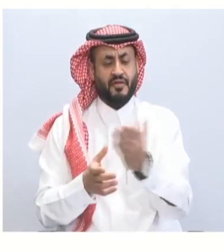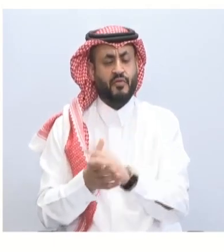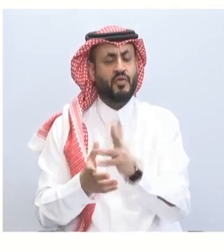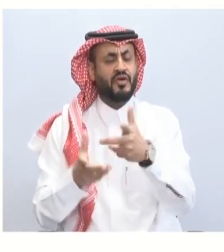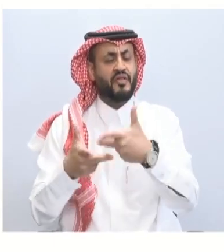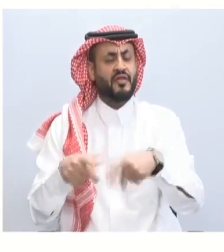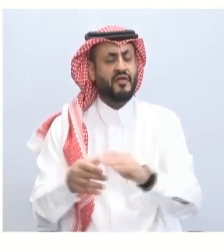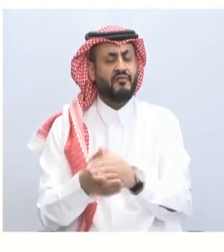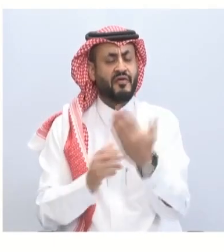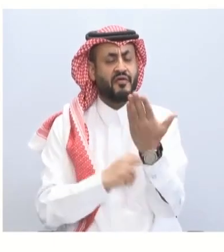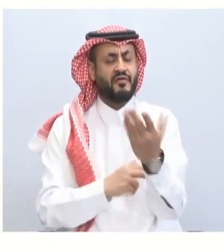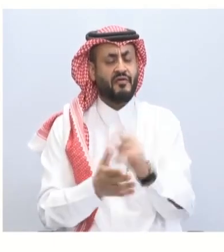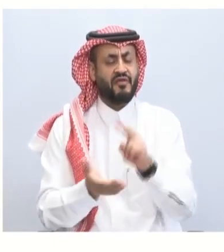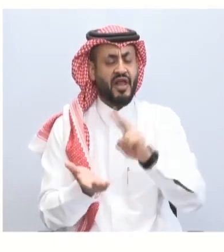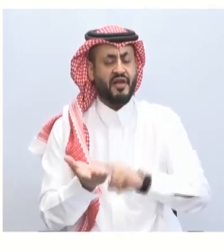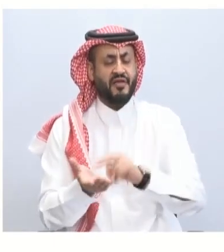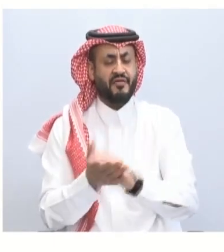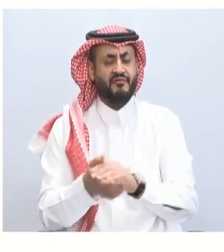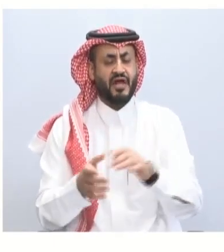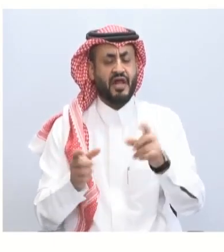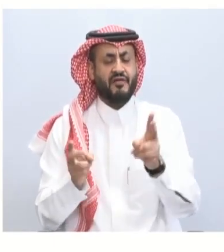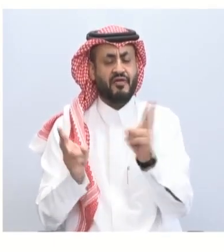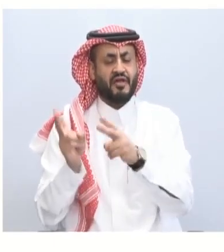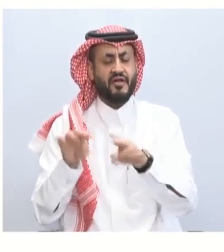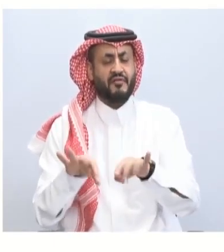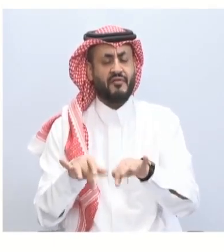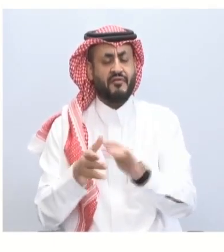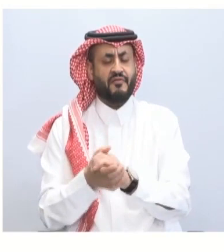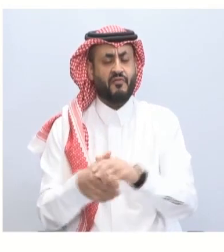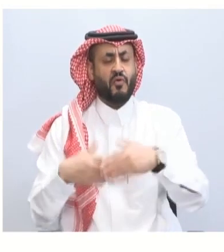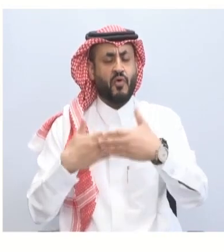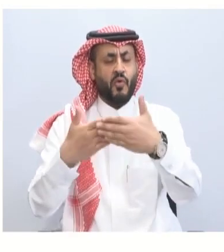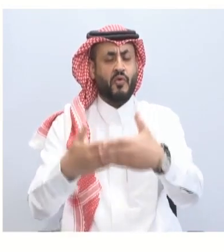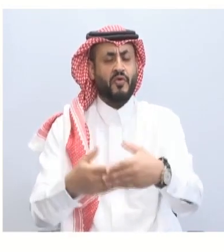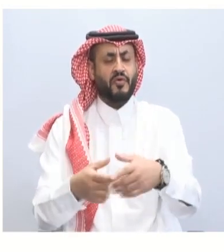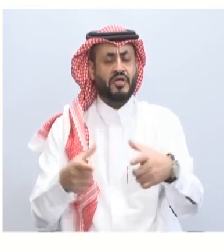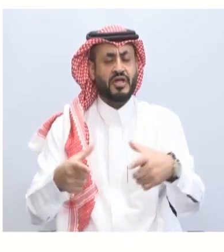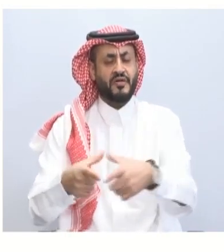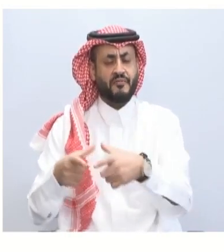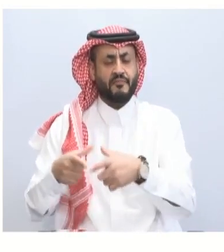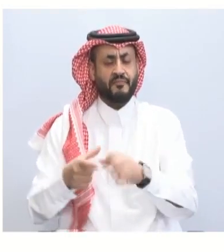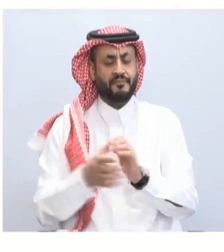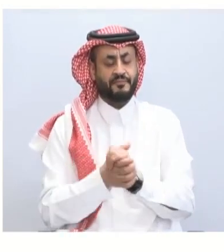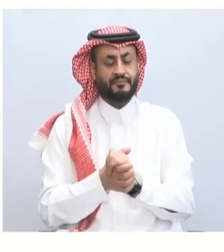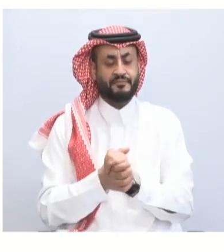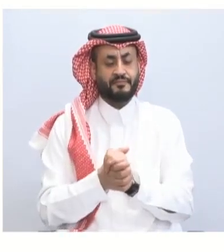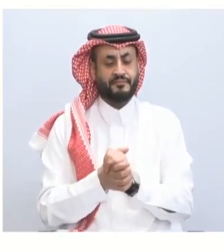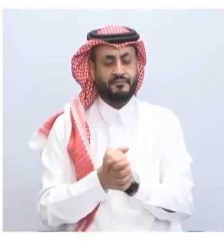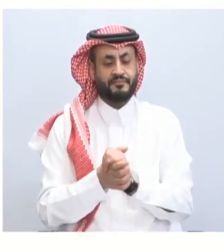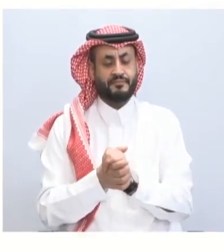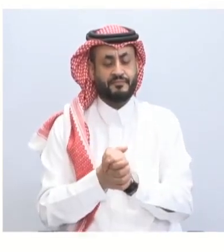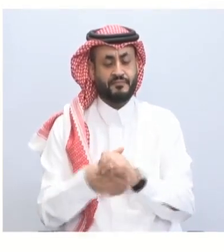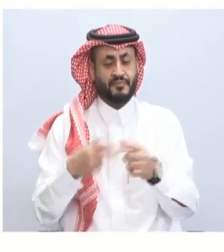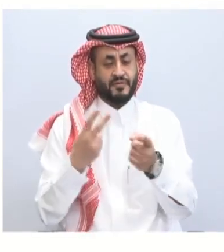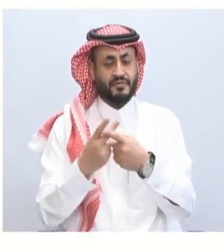of research on the impact of online communication across cultures. You can see also we have the second